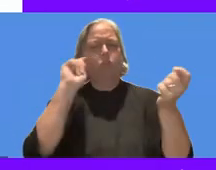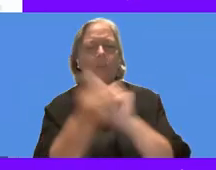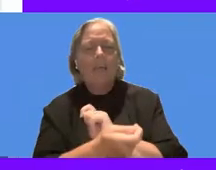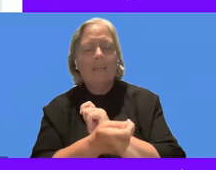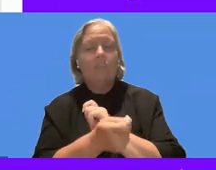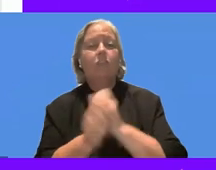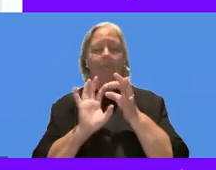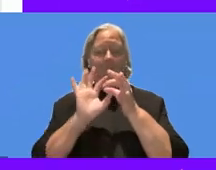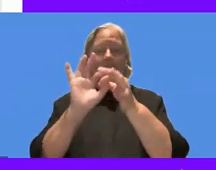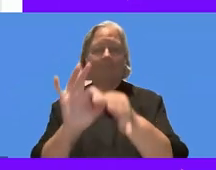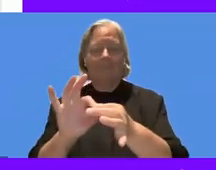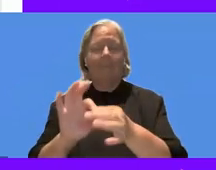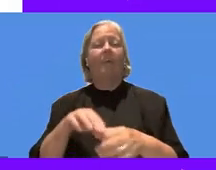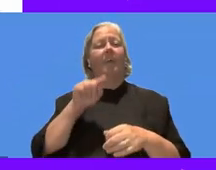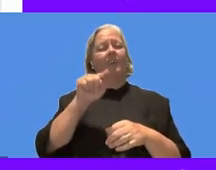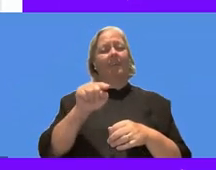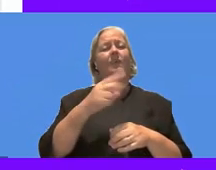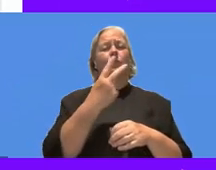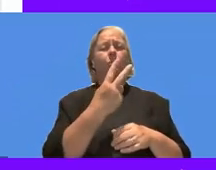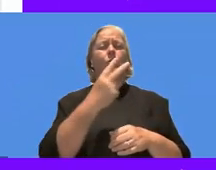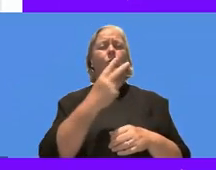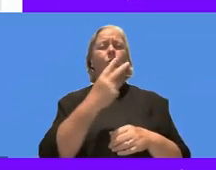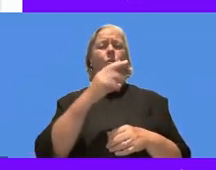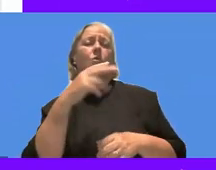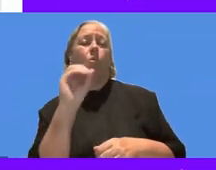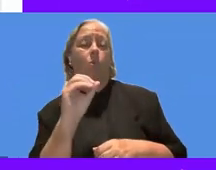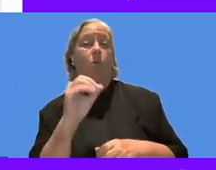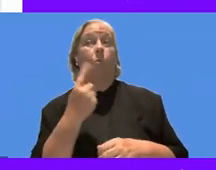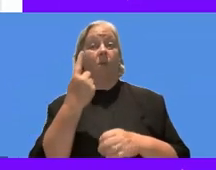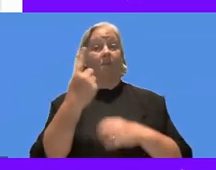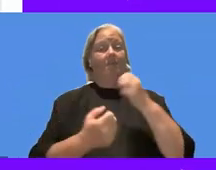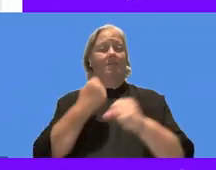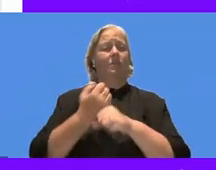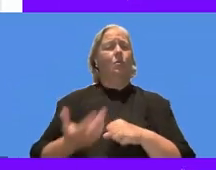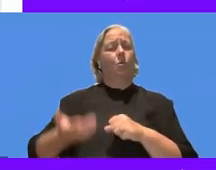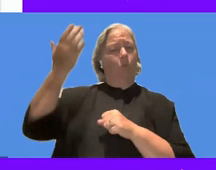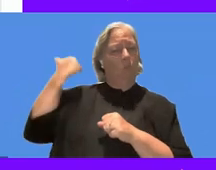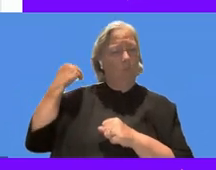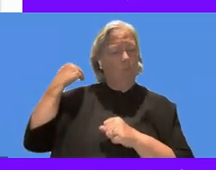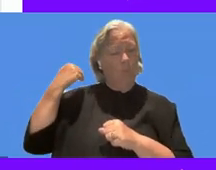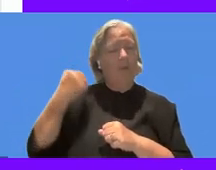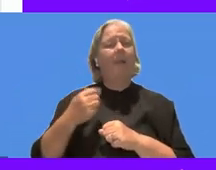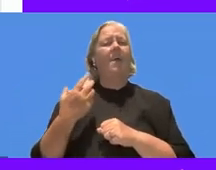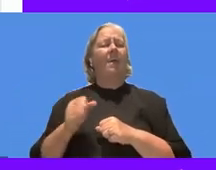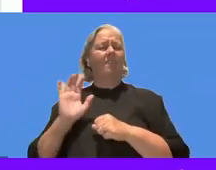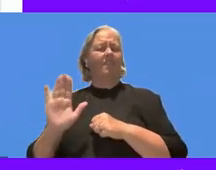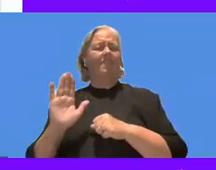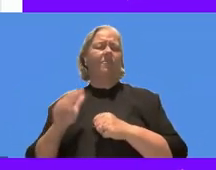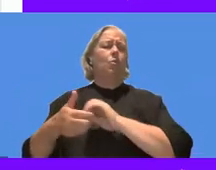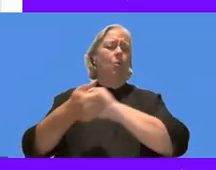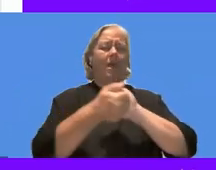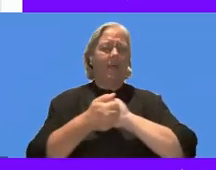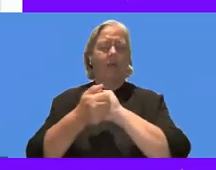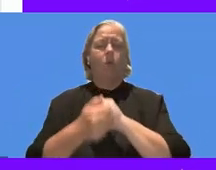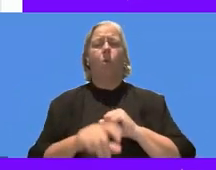of 2022, last year, PMNCH launched the 1.8 billion Young People for Change campaign.